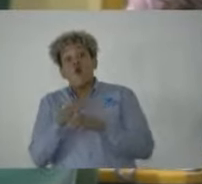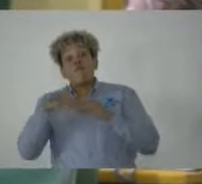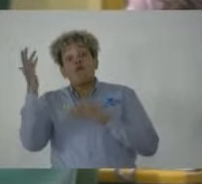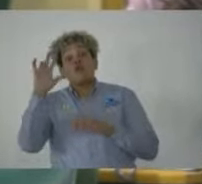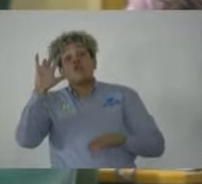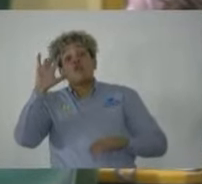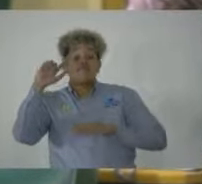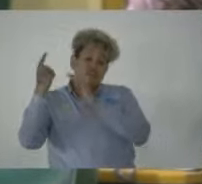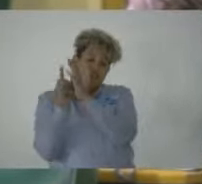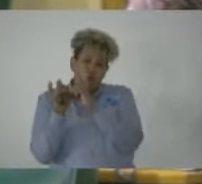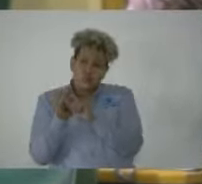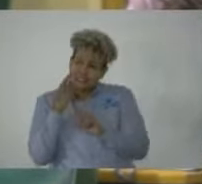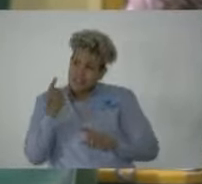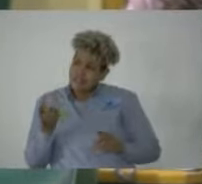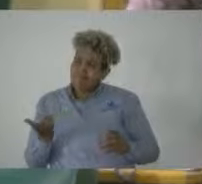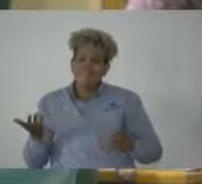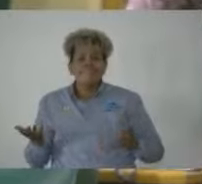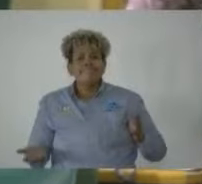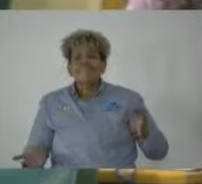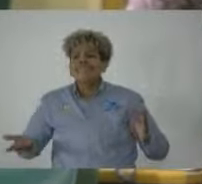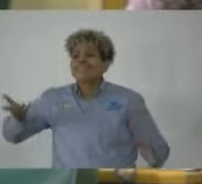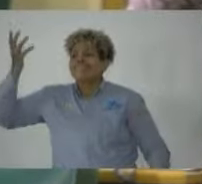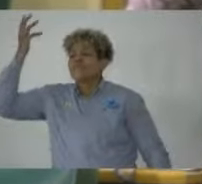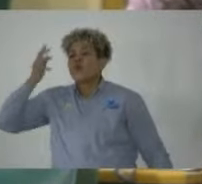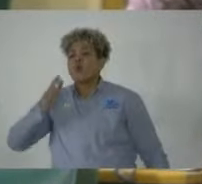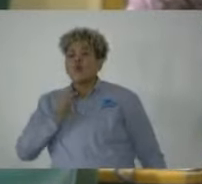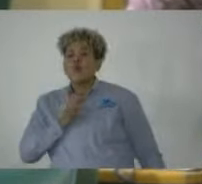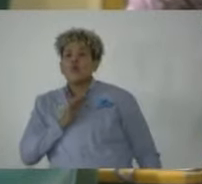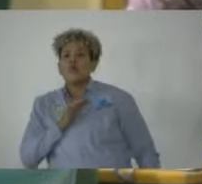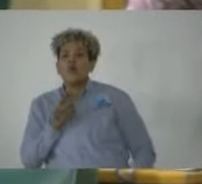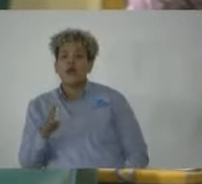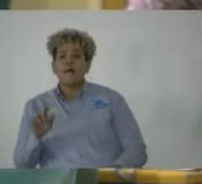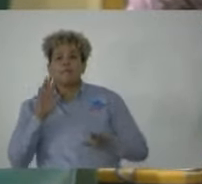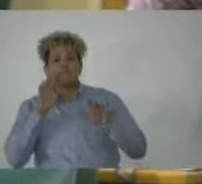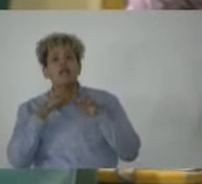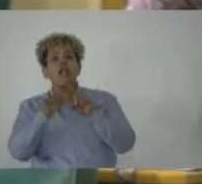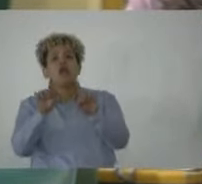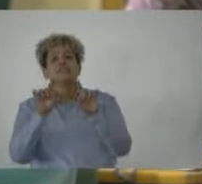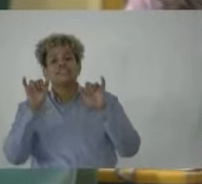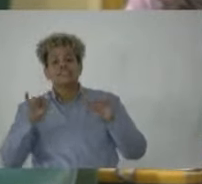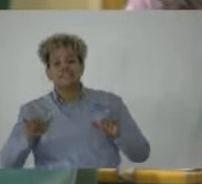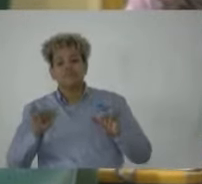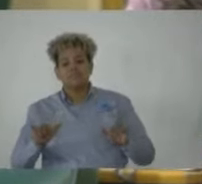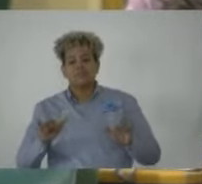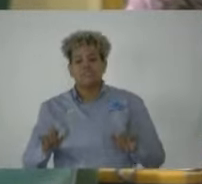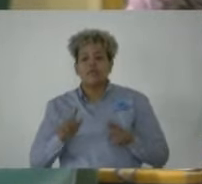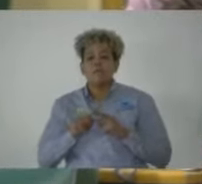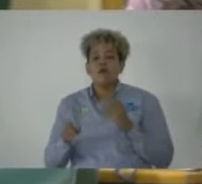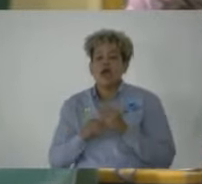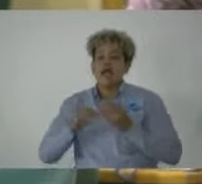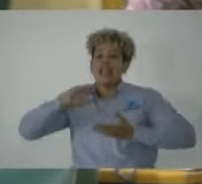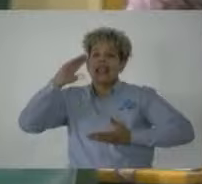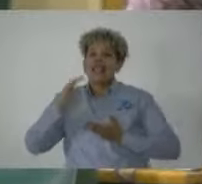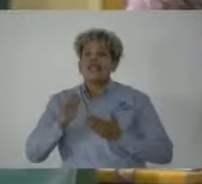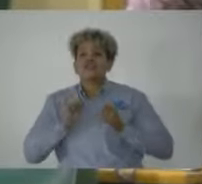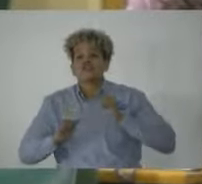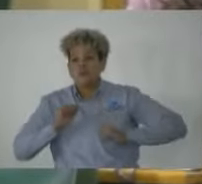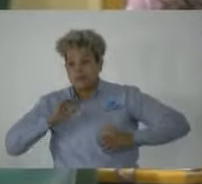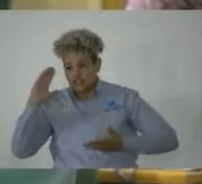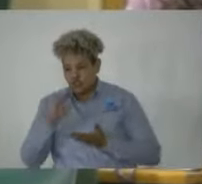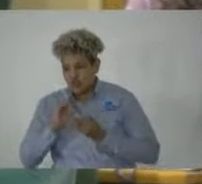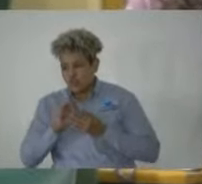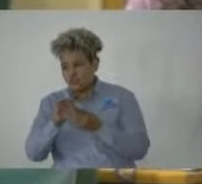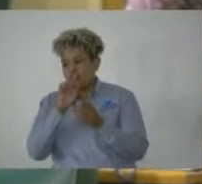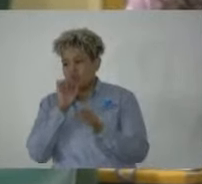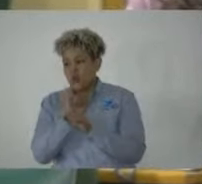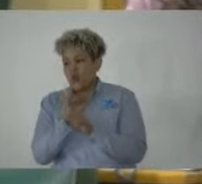35 hours has risen substantially alongside a simultaneous but less dramatic fall in those